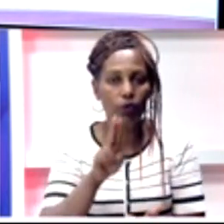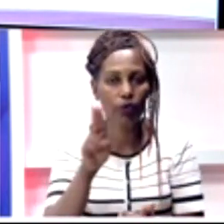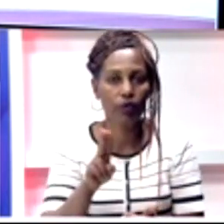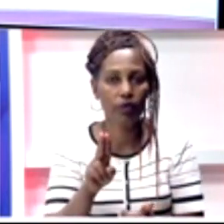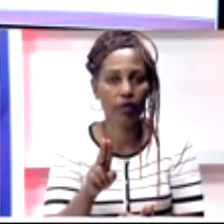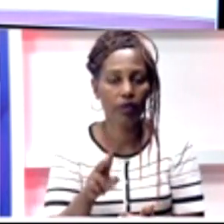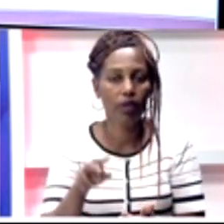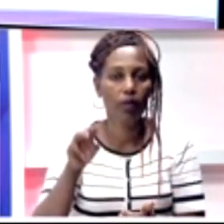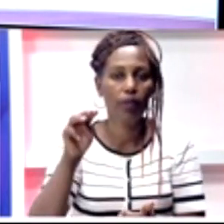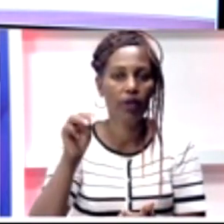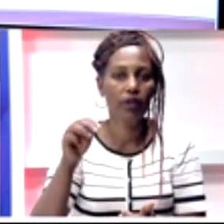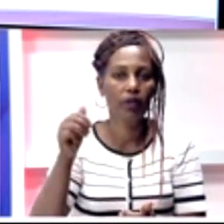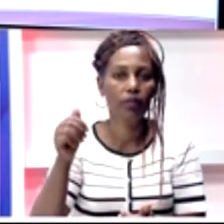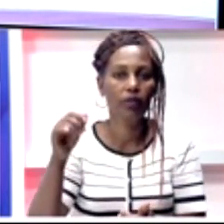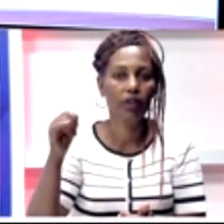might.